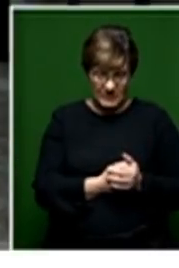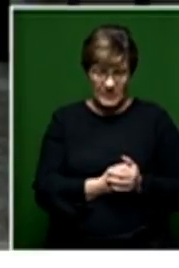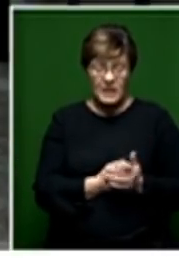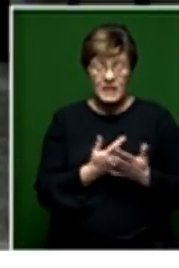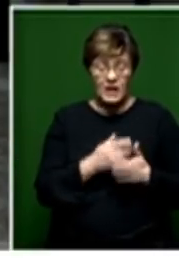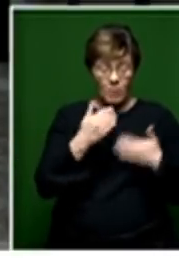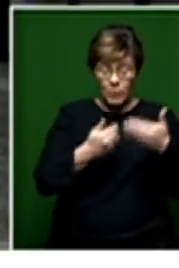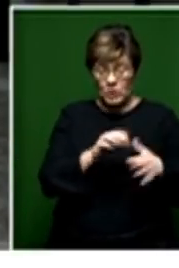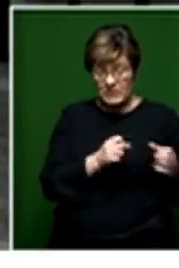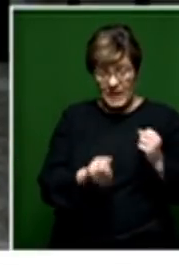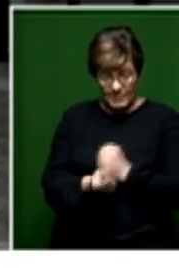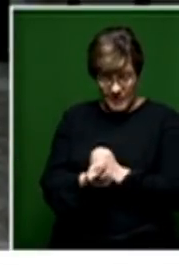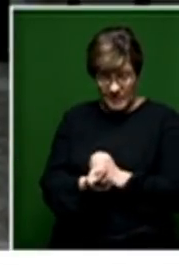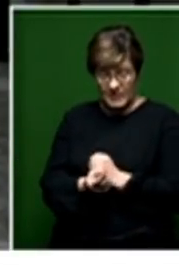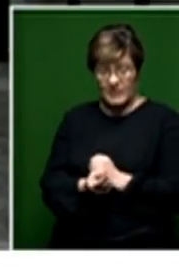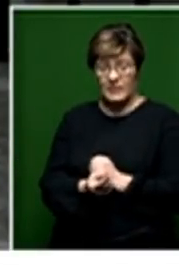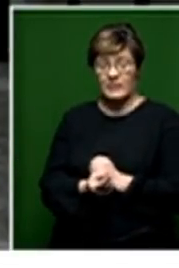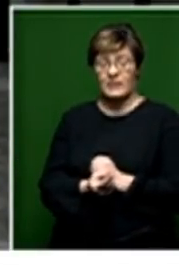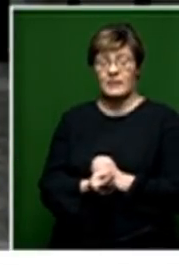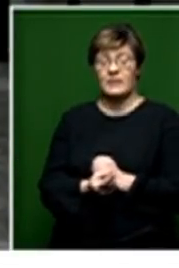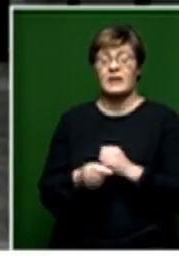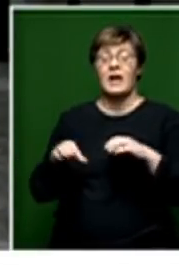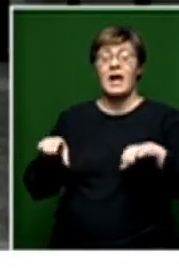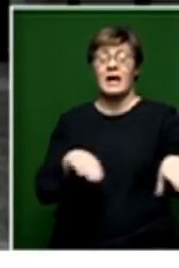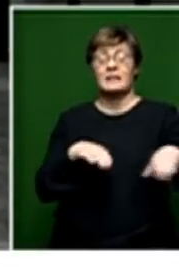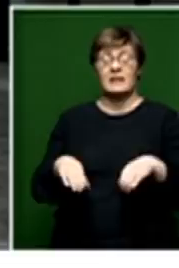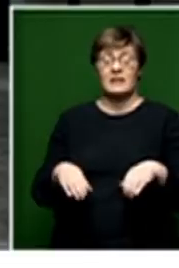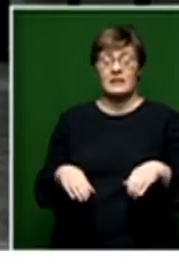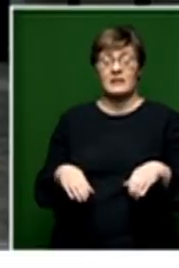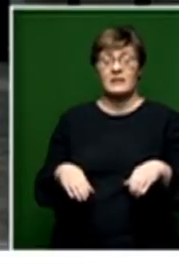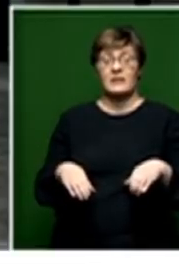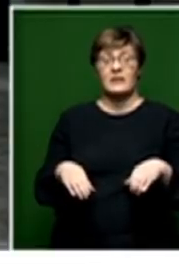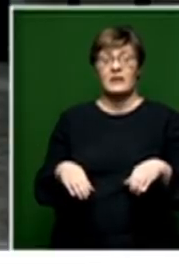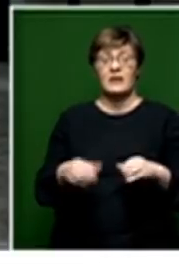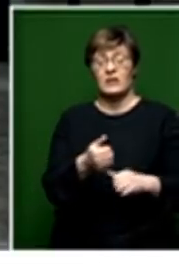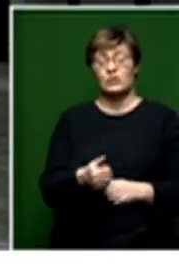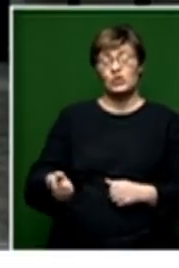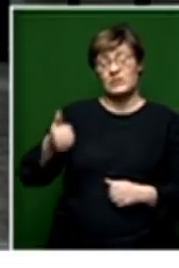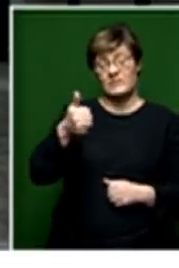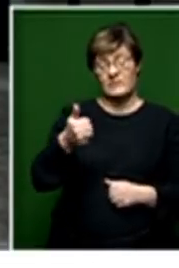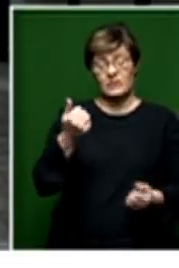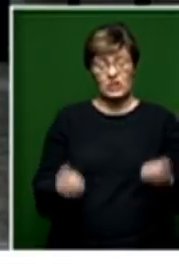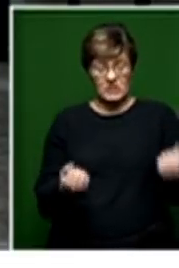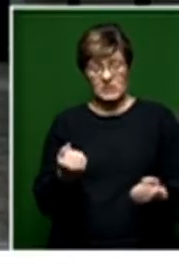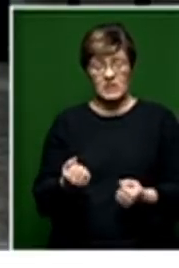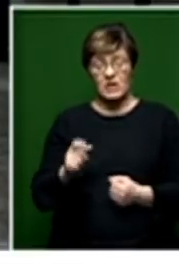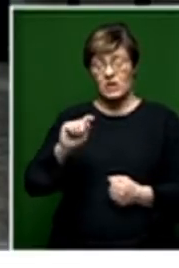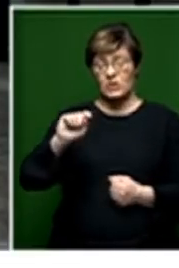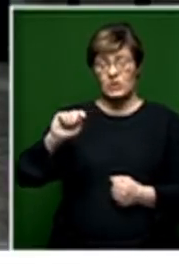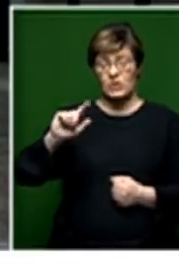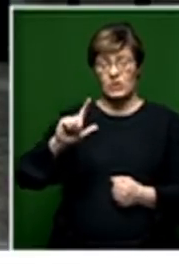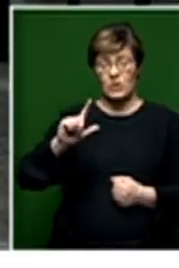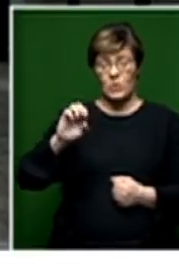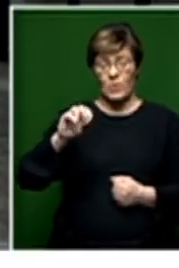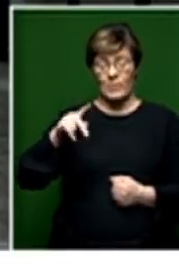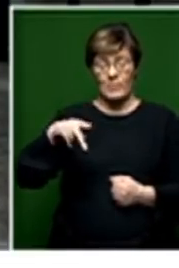be the acting Chief Justice, Judge Hlophe, will be presiding over the